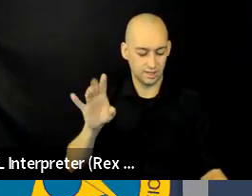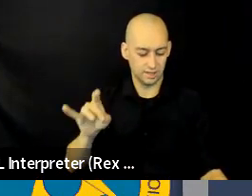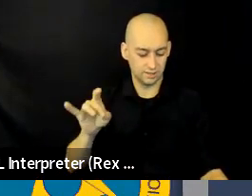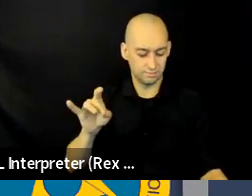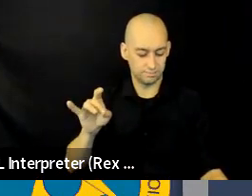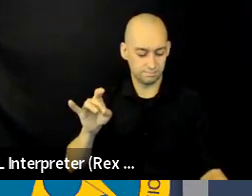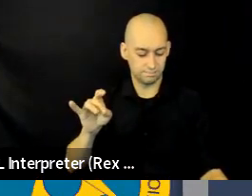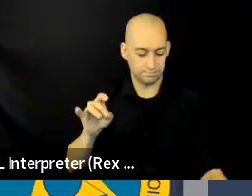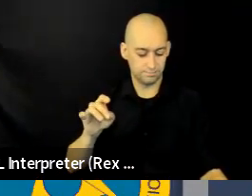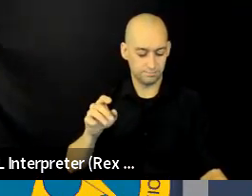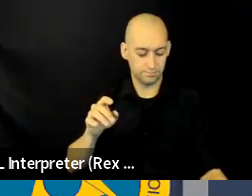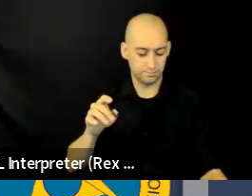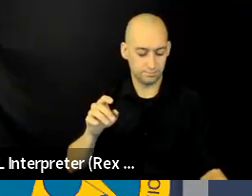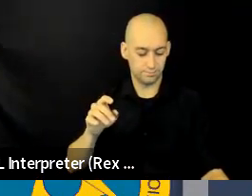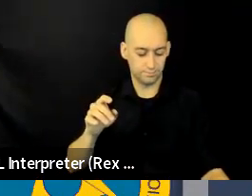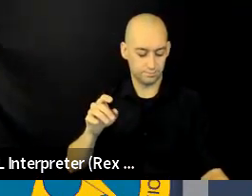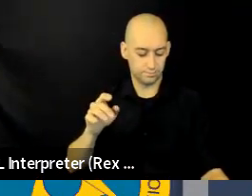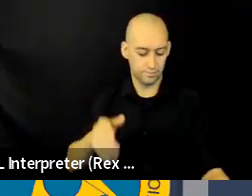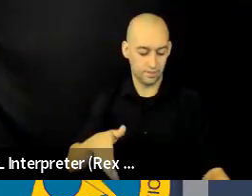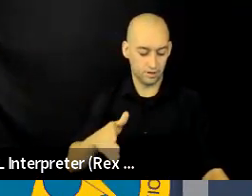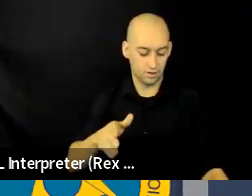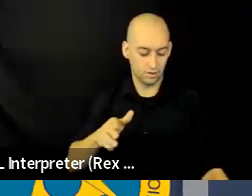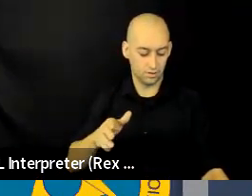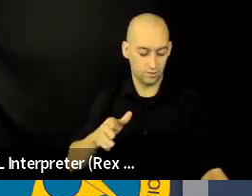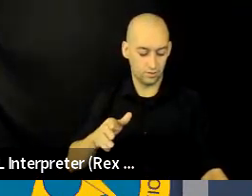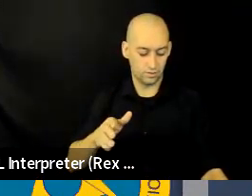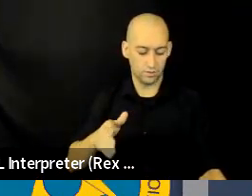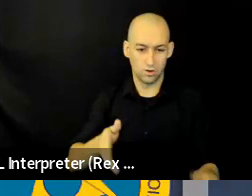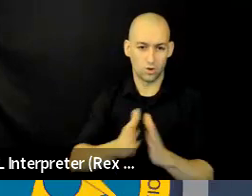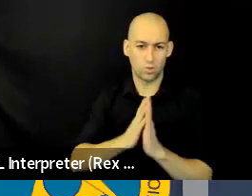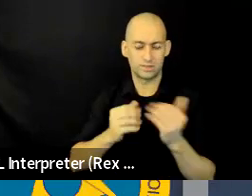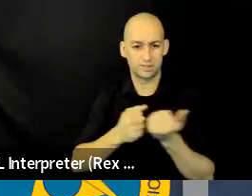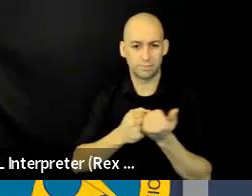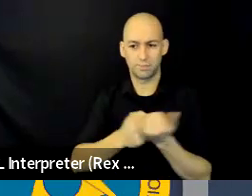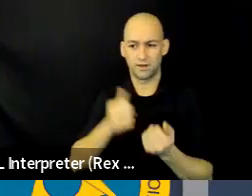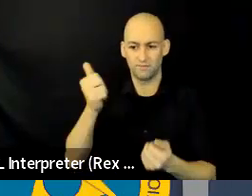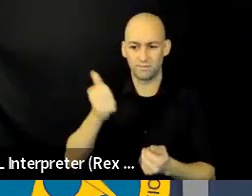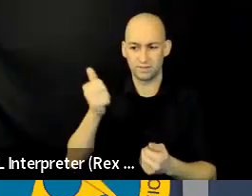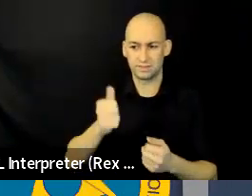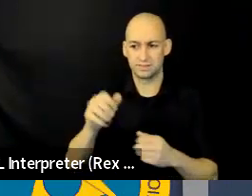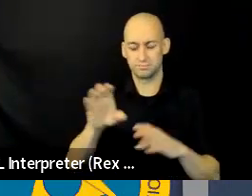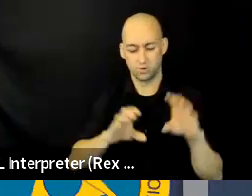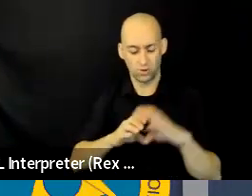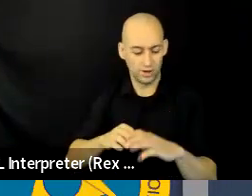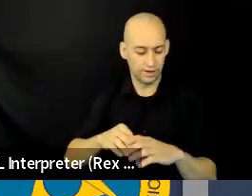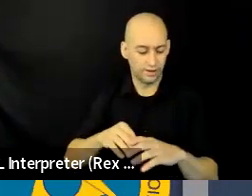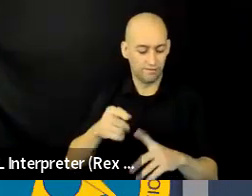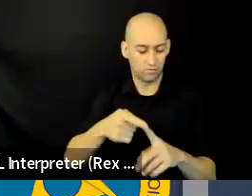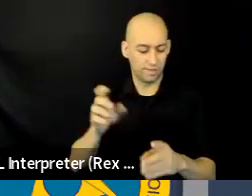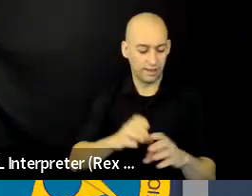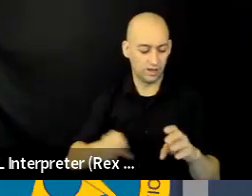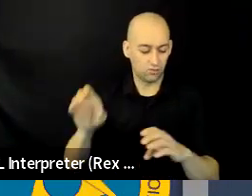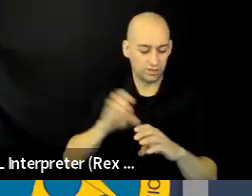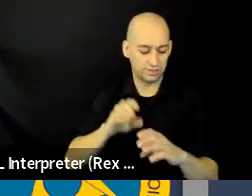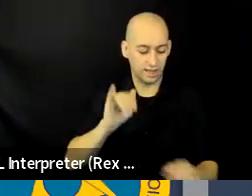are requesting supplemental funds for the environmental or design phase to account for additional scope being incorporated due to the increased funding from